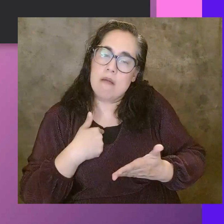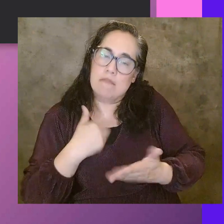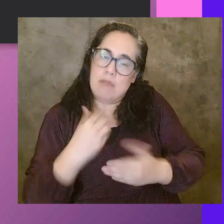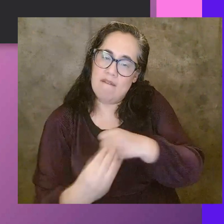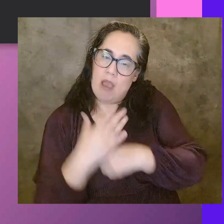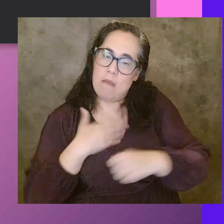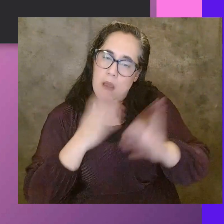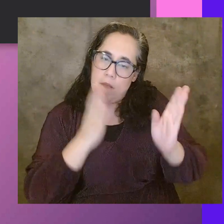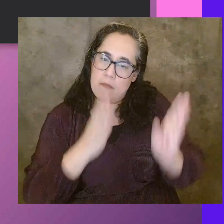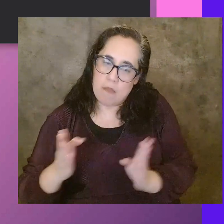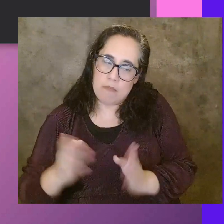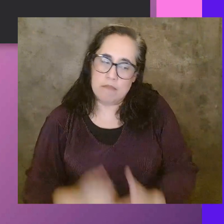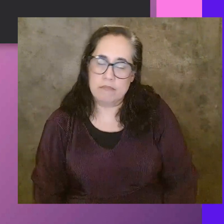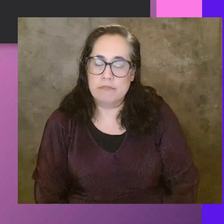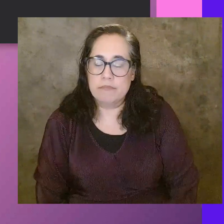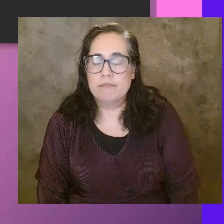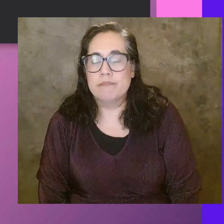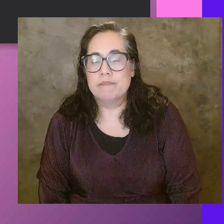prepare.